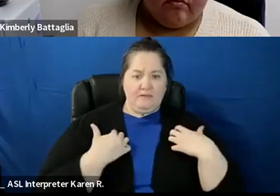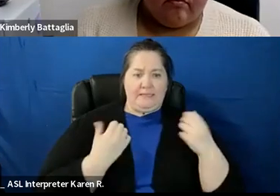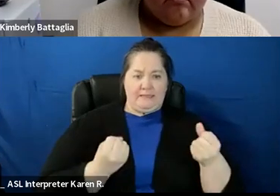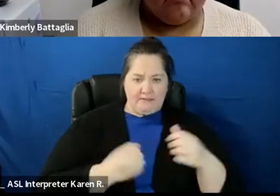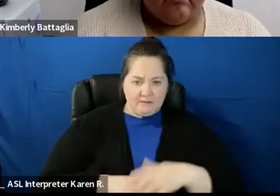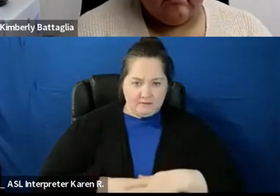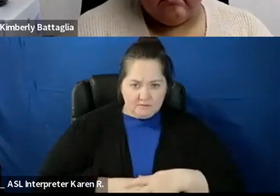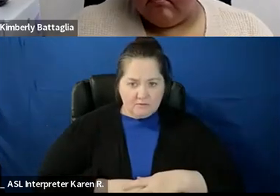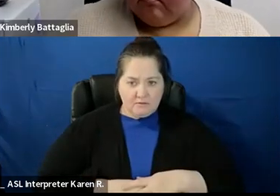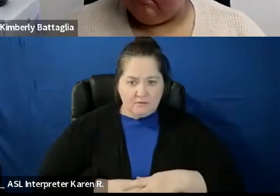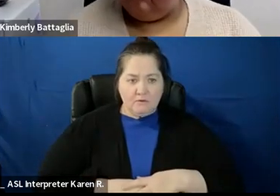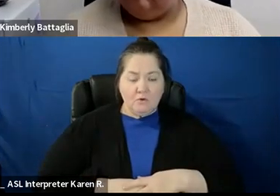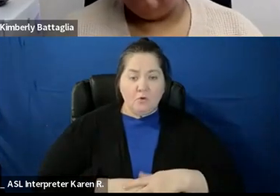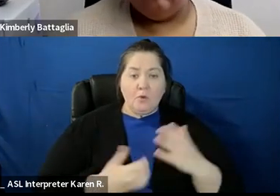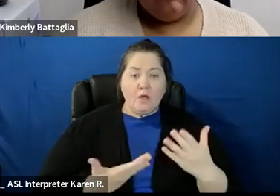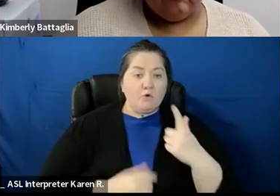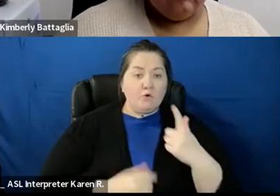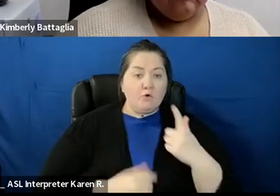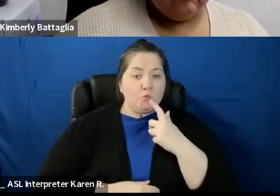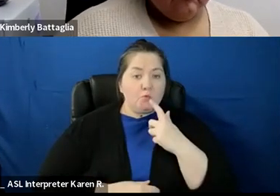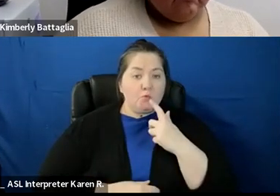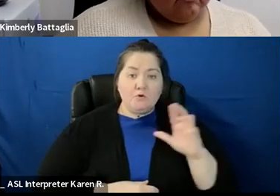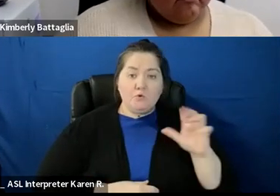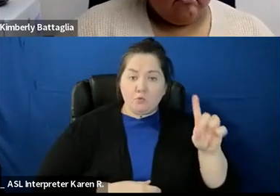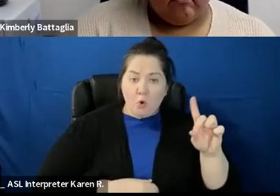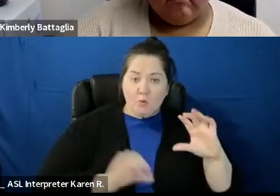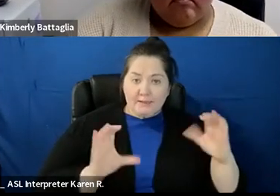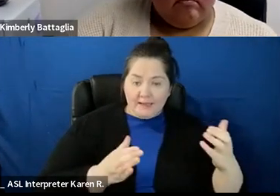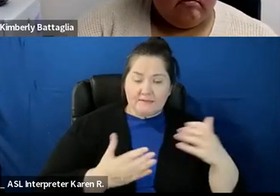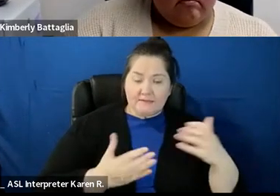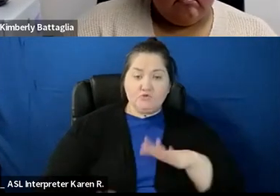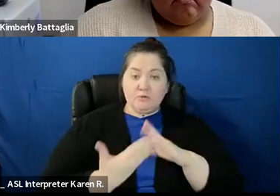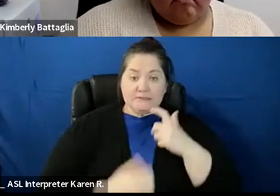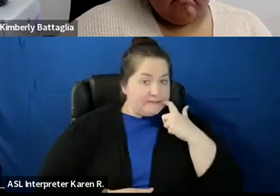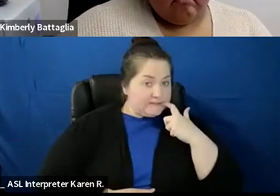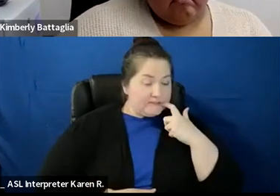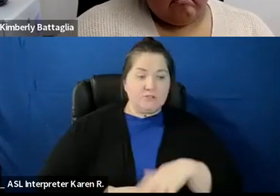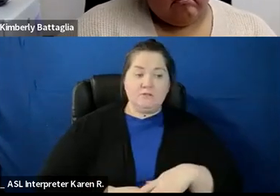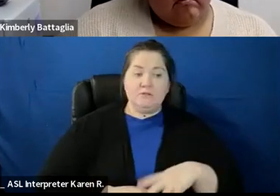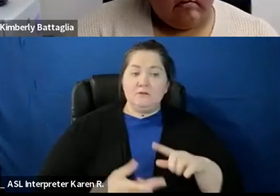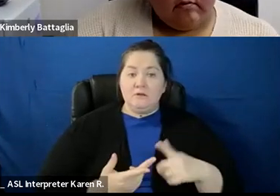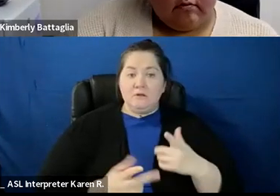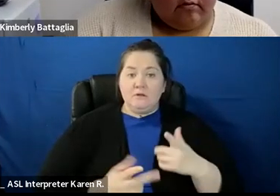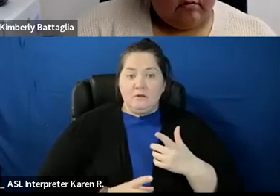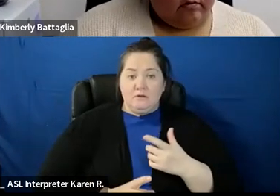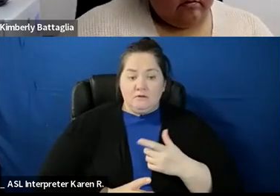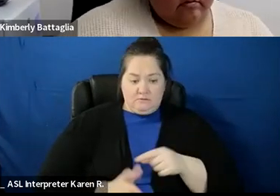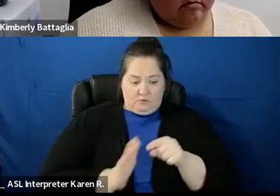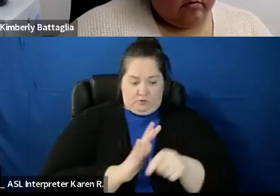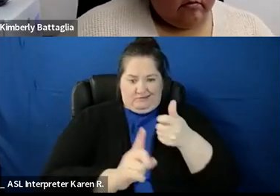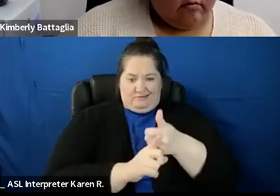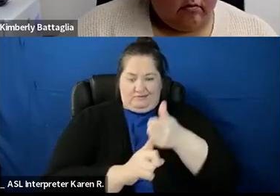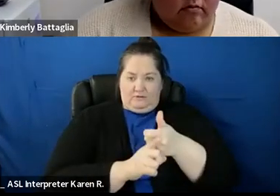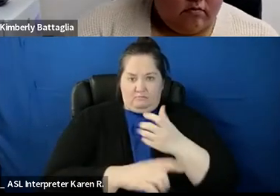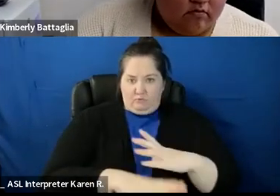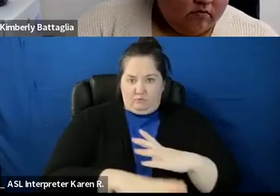offer Red Road classes where people can address their addiction. We offer suicide prevention. We offer family